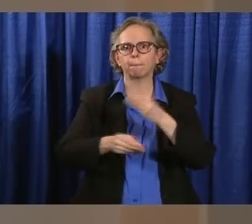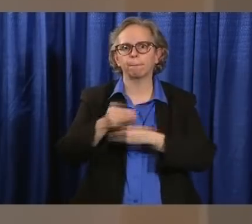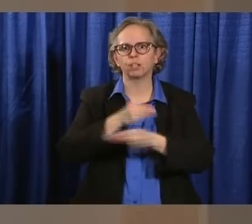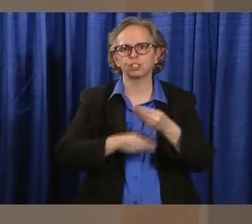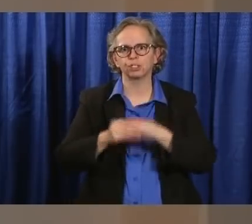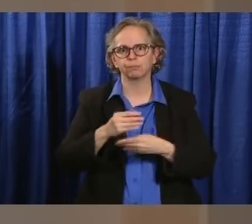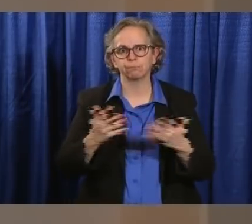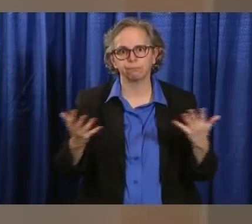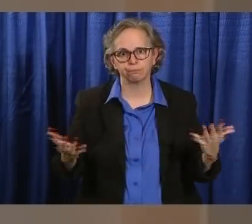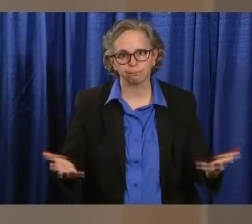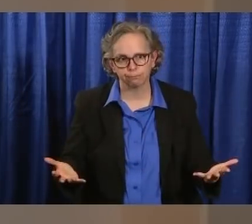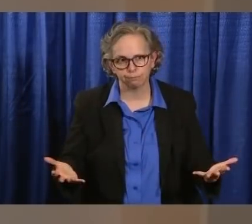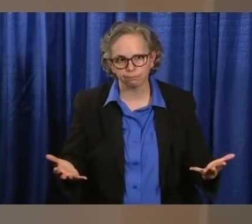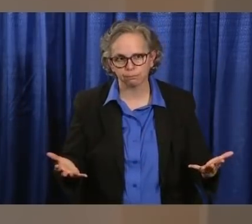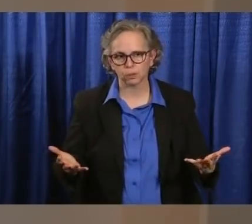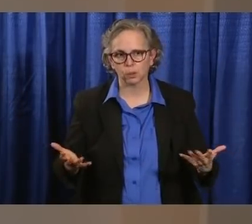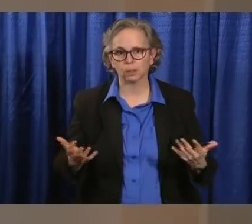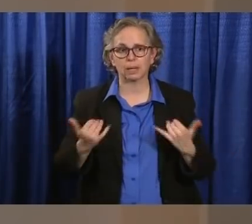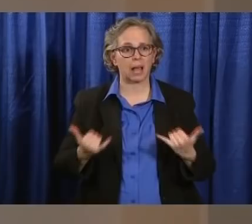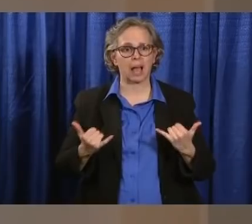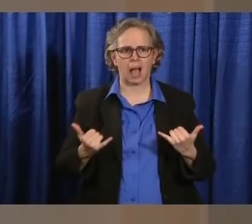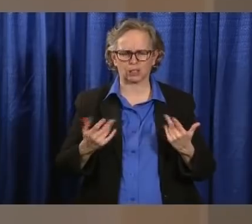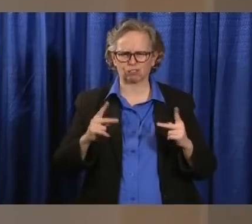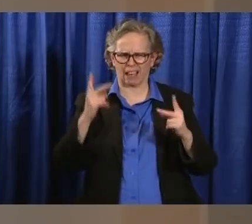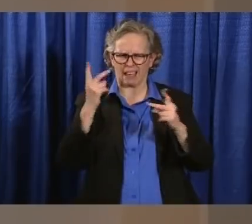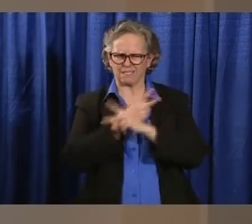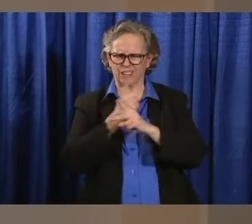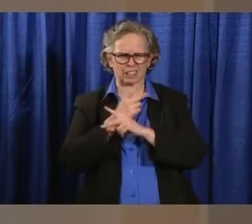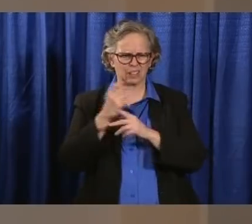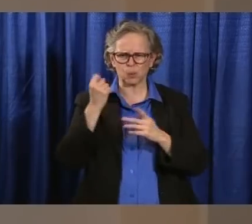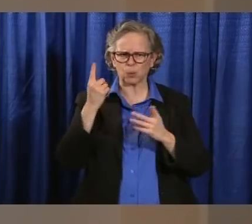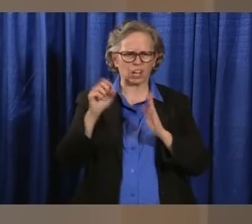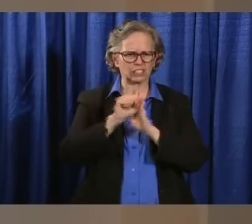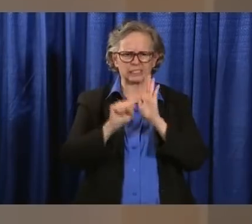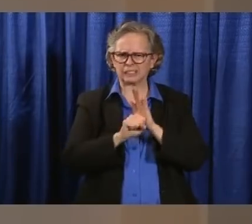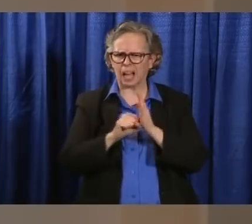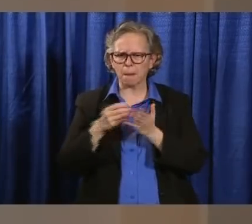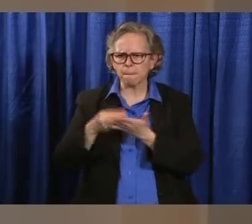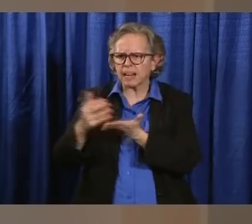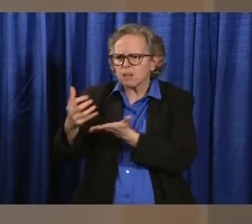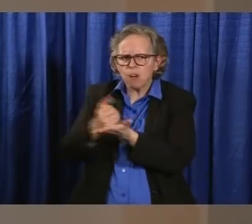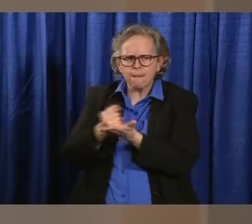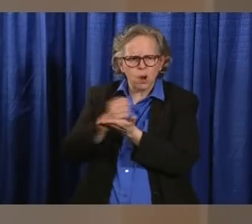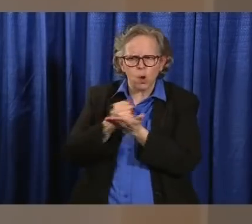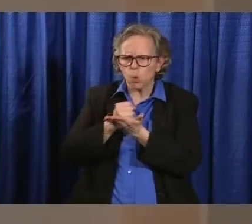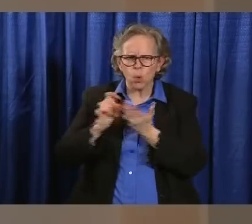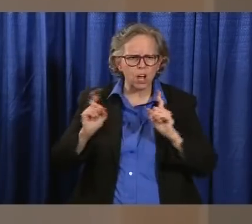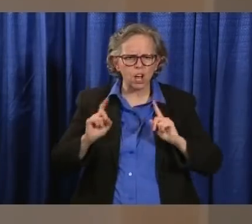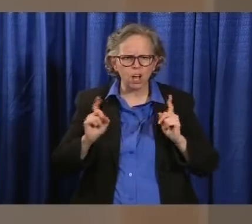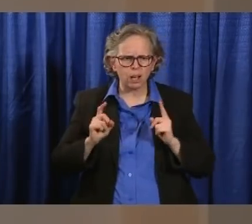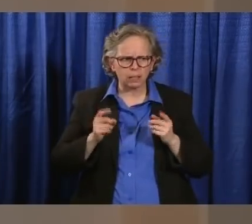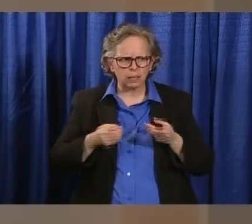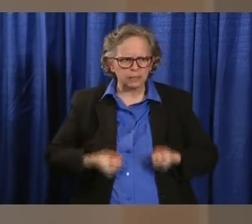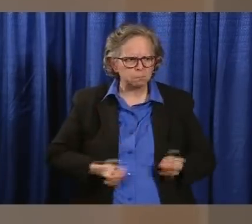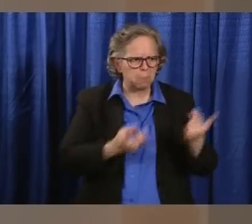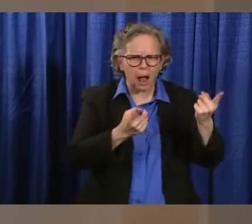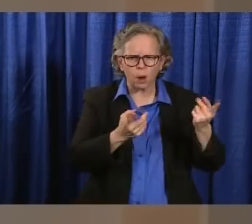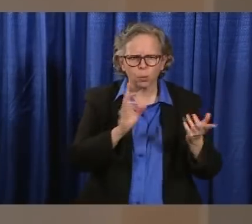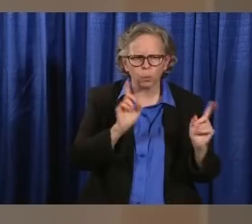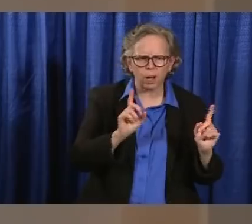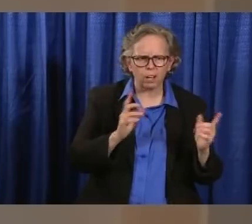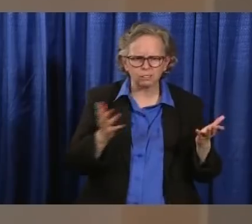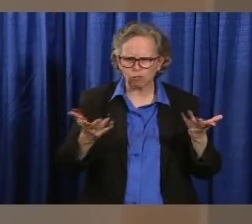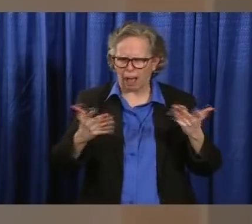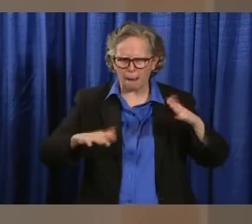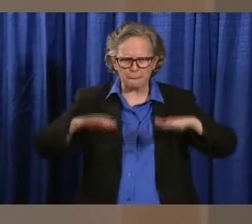understand where our revenues are, where our expenditure opportunities are, and trying to figure that out in terms of what we're